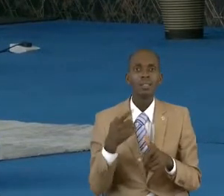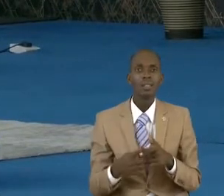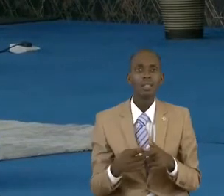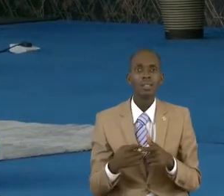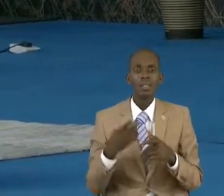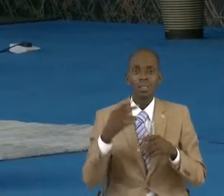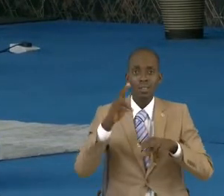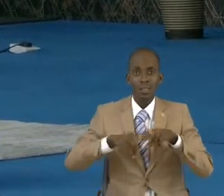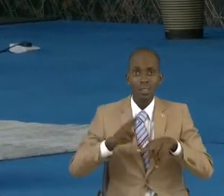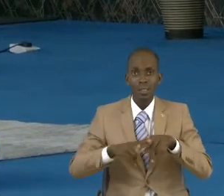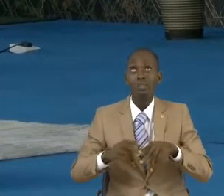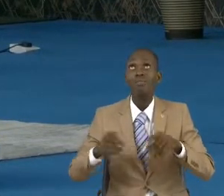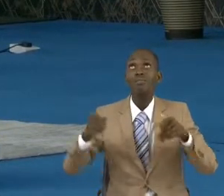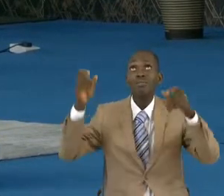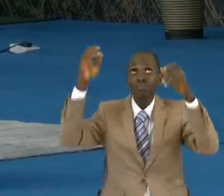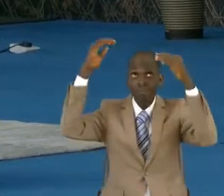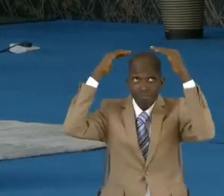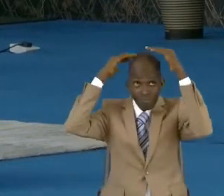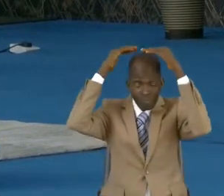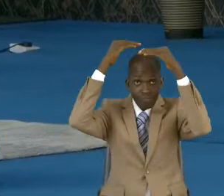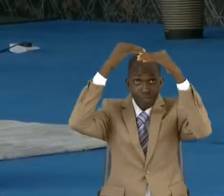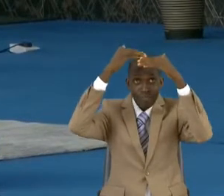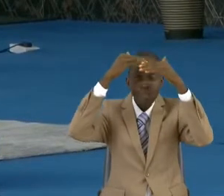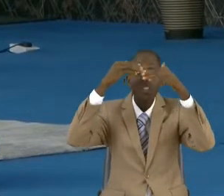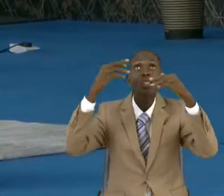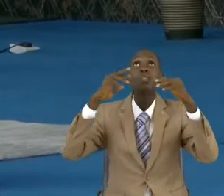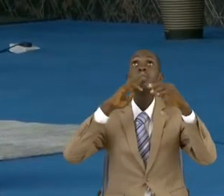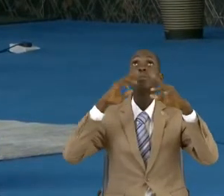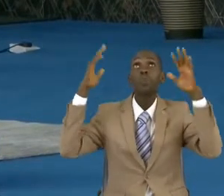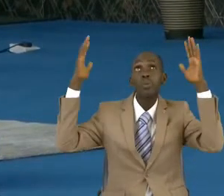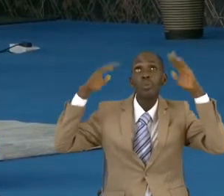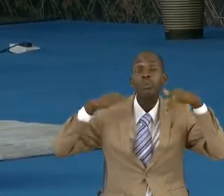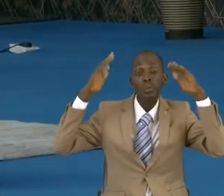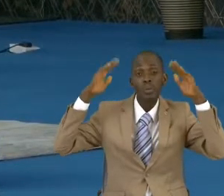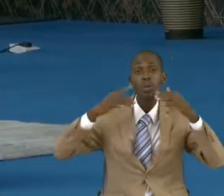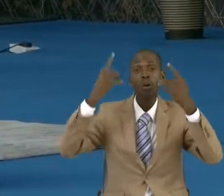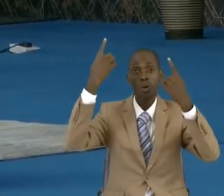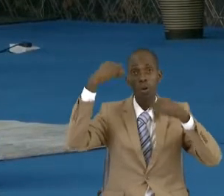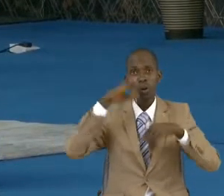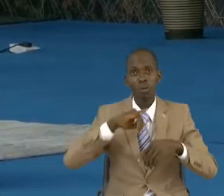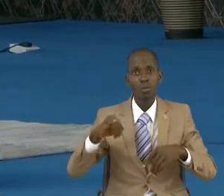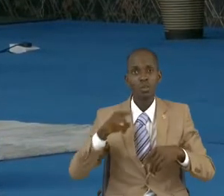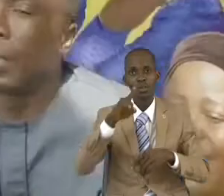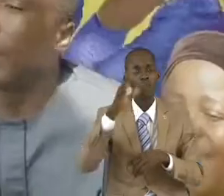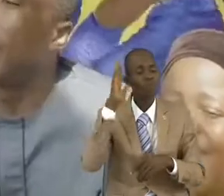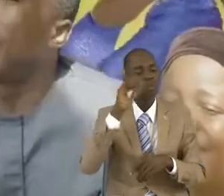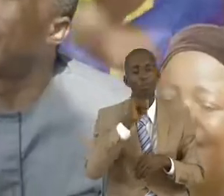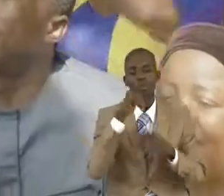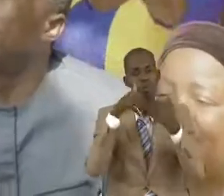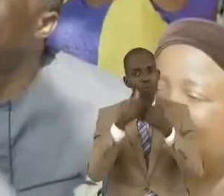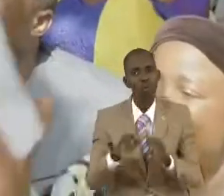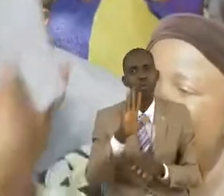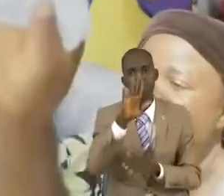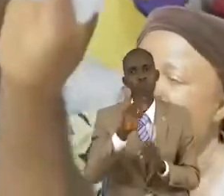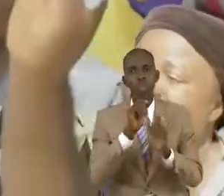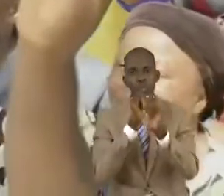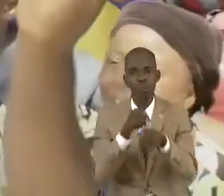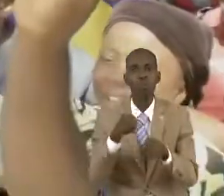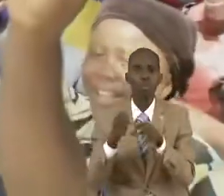headboard stage, and the rain was coming down. You will not lose your reward.